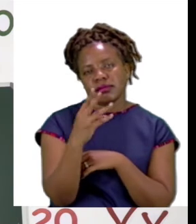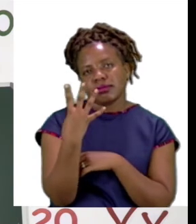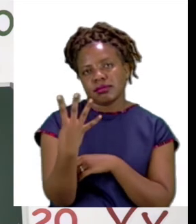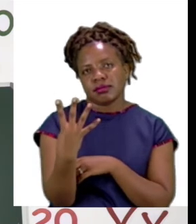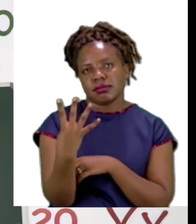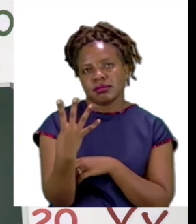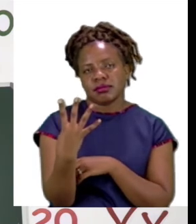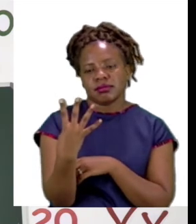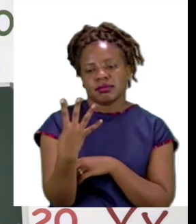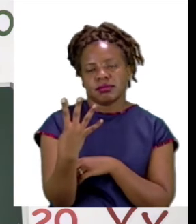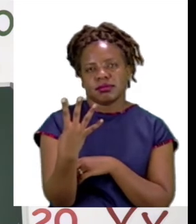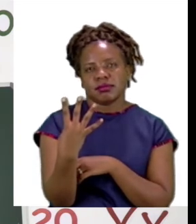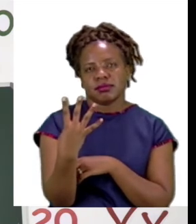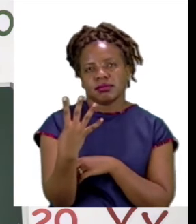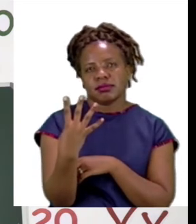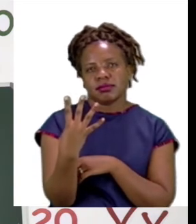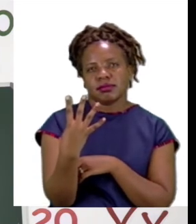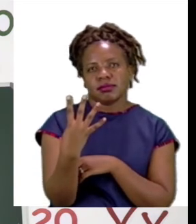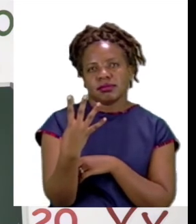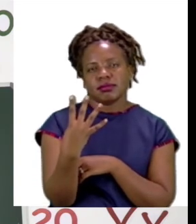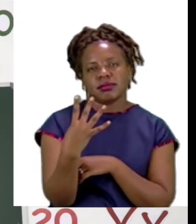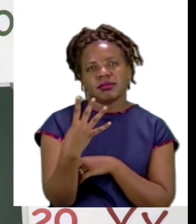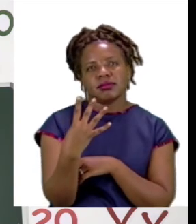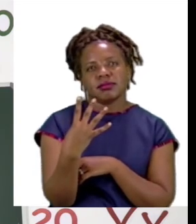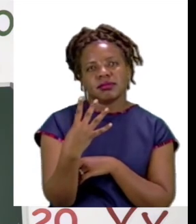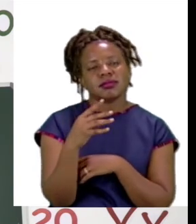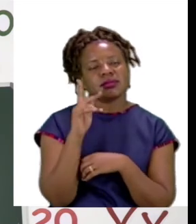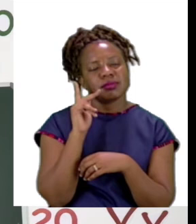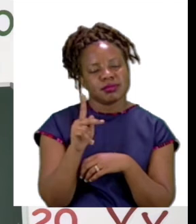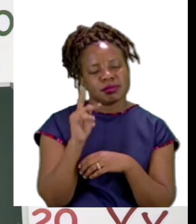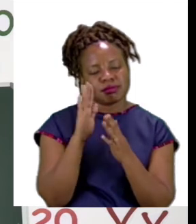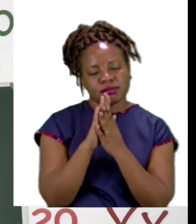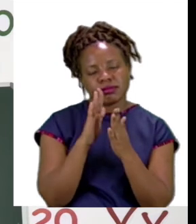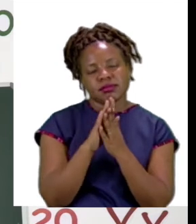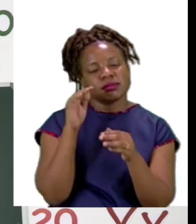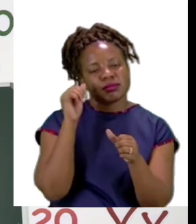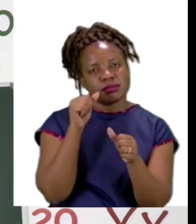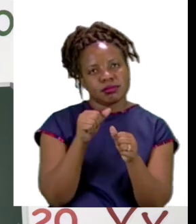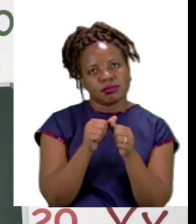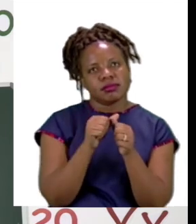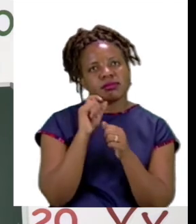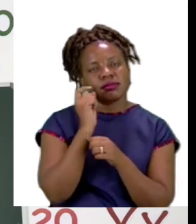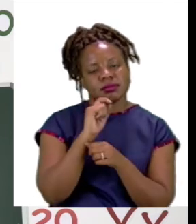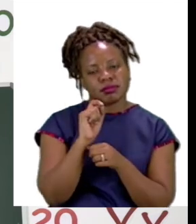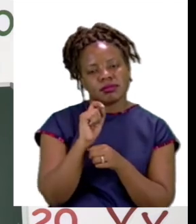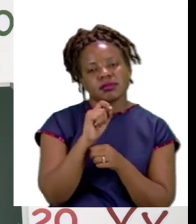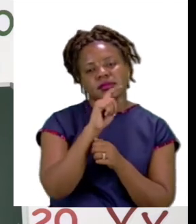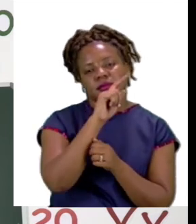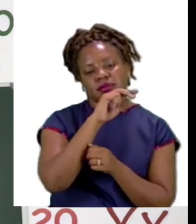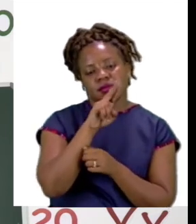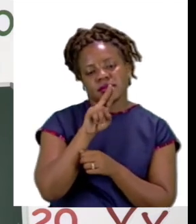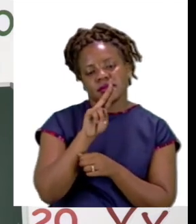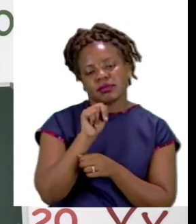64. So what we are always going to start with, boys and girls, no matter what, is Mrs.